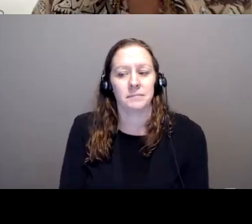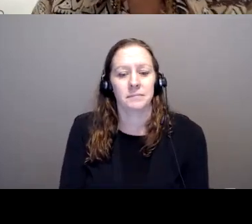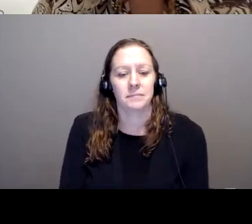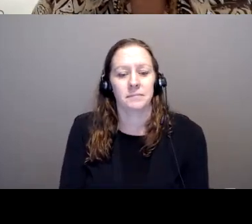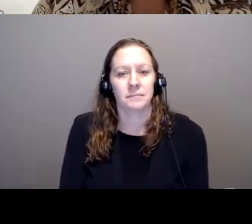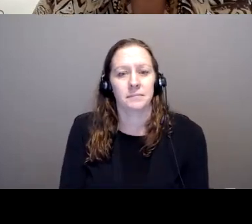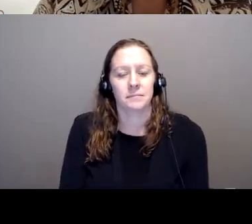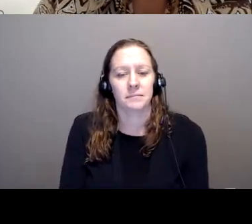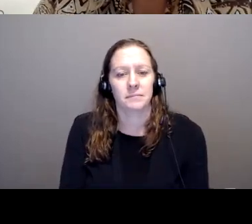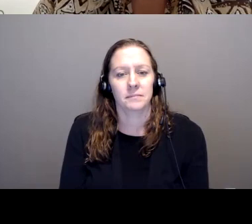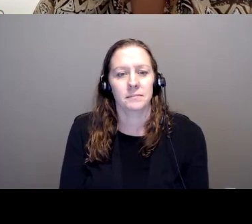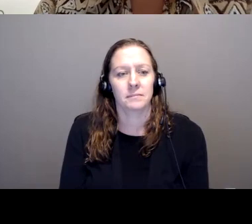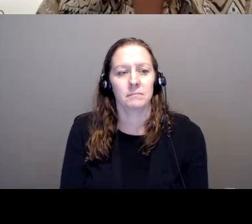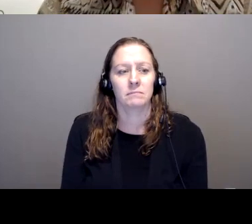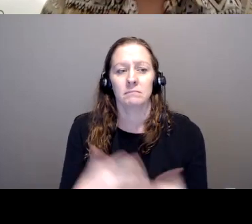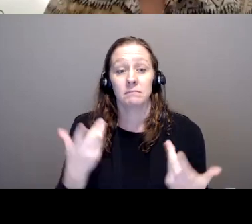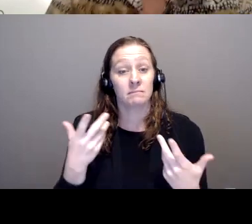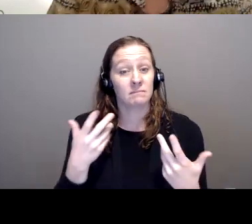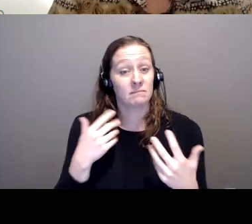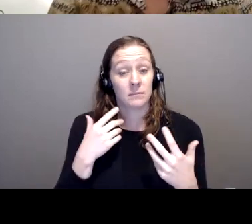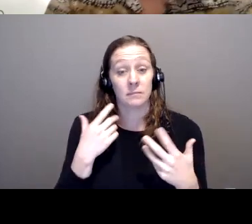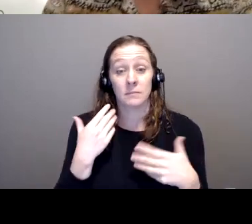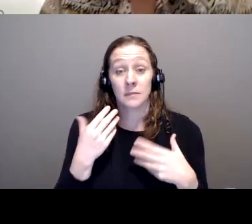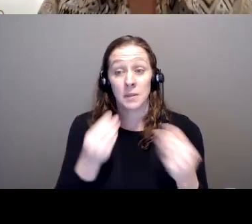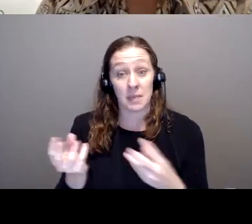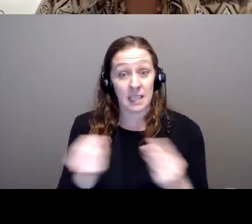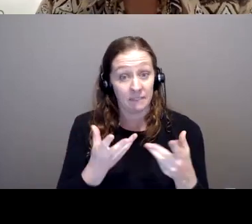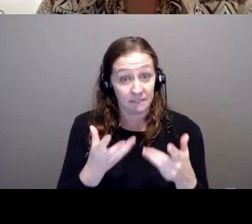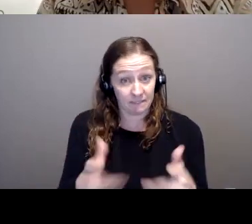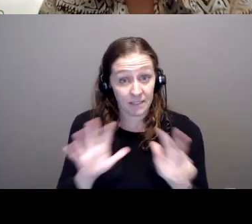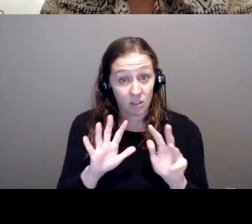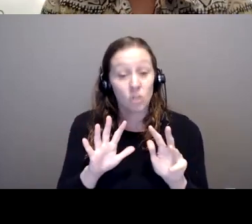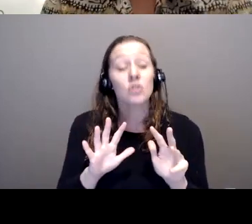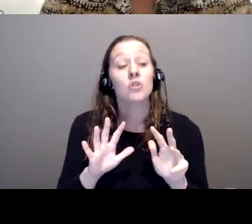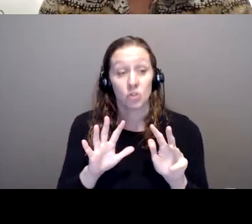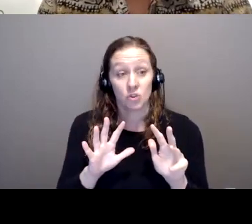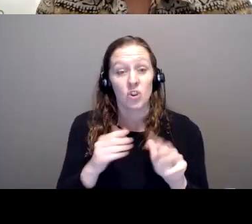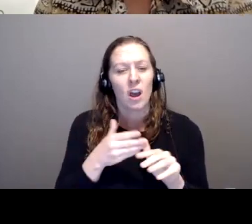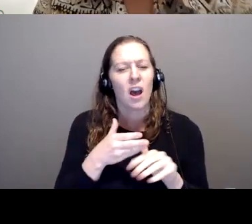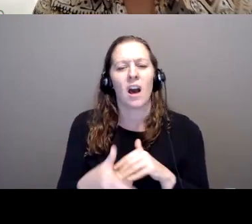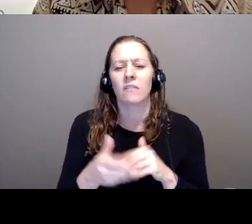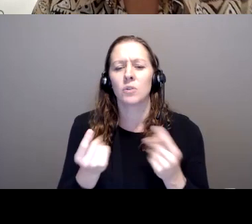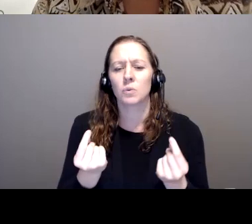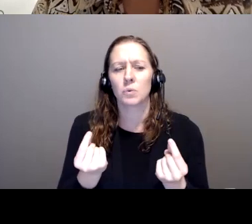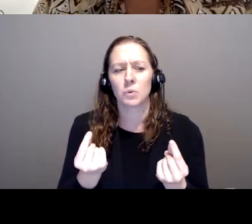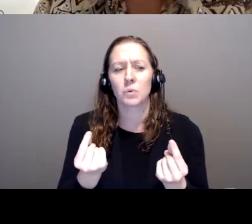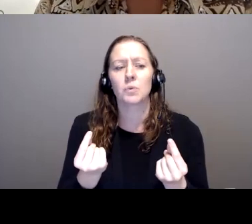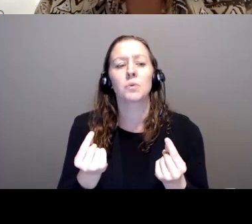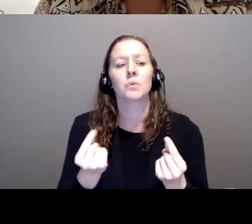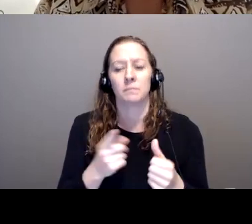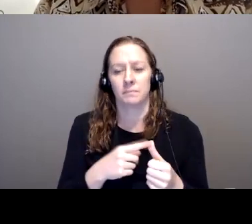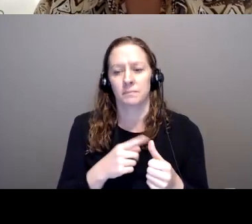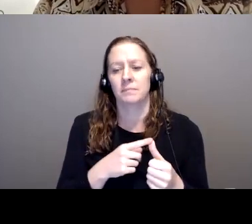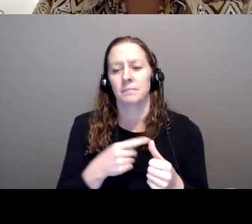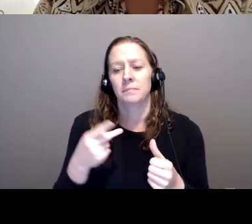So what is the post process is that we can continue with the peer mentor support as long as the person is